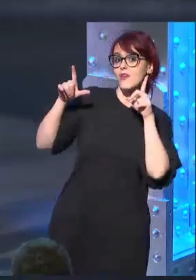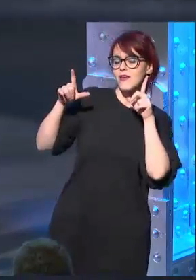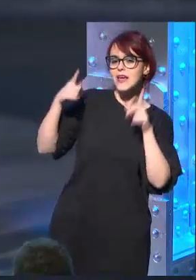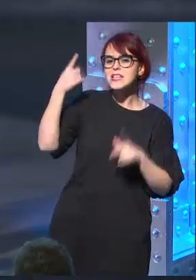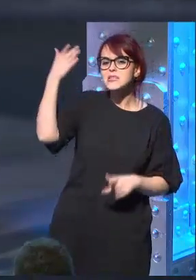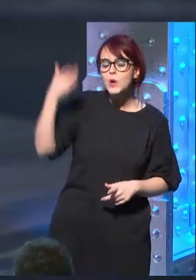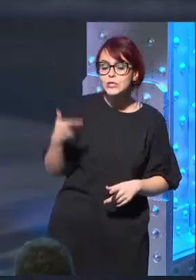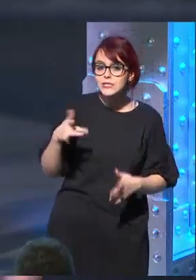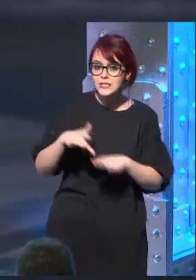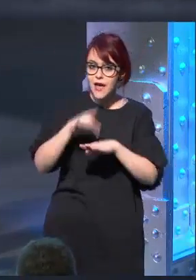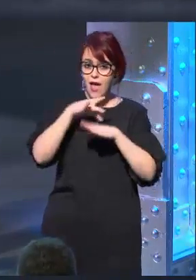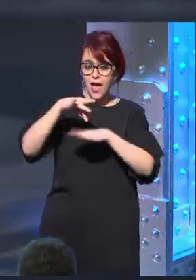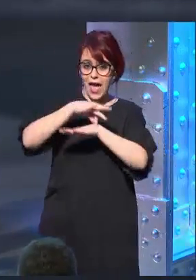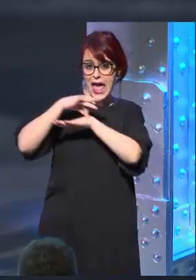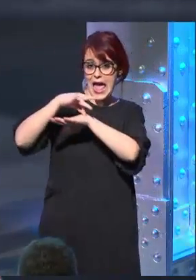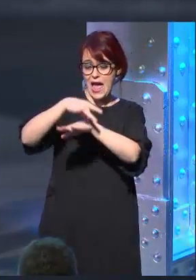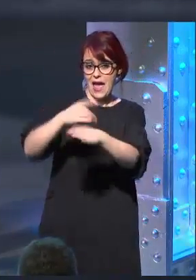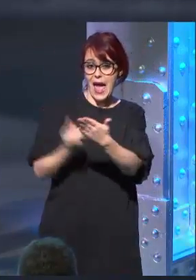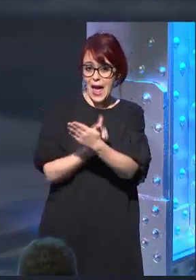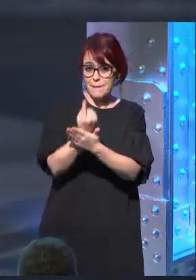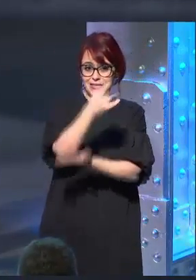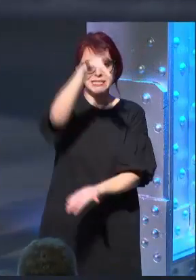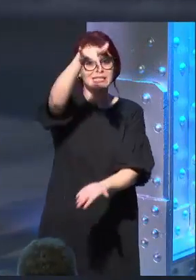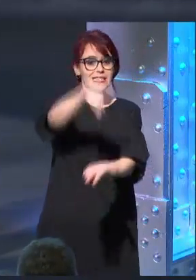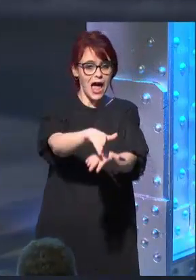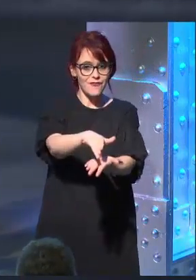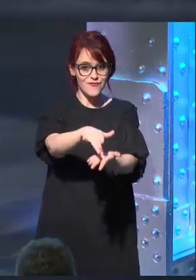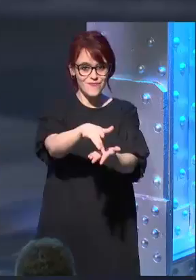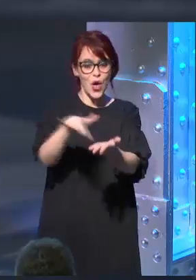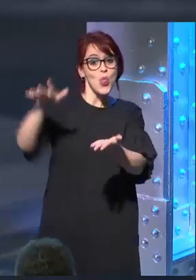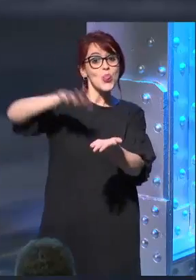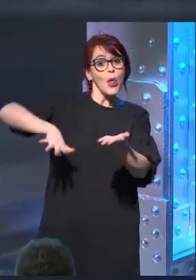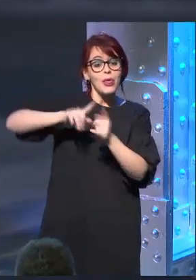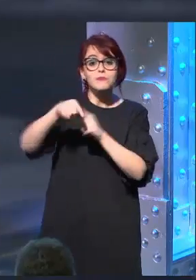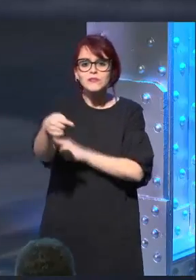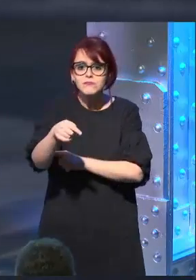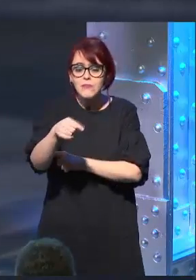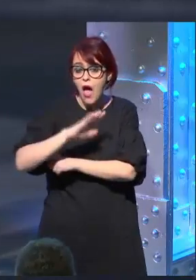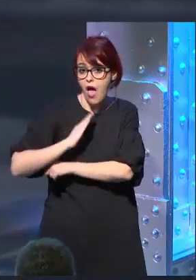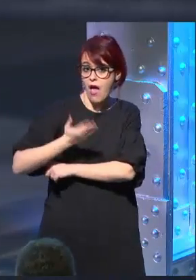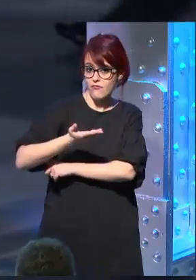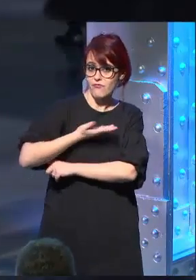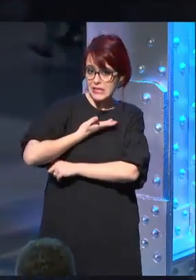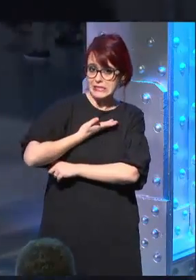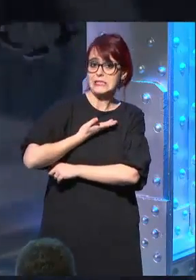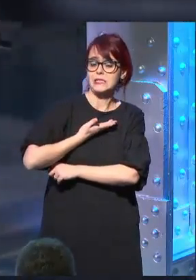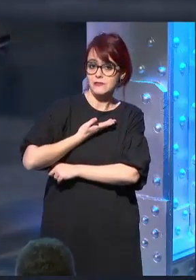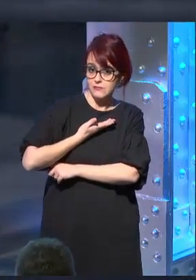When she talks about the selfies, for instance, to geolocate the pictures